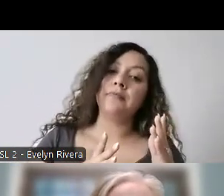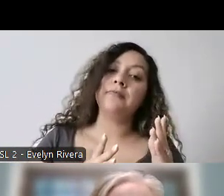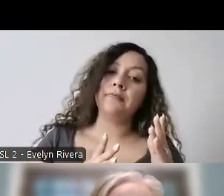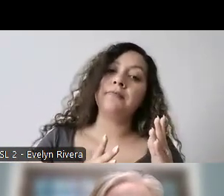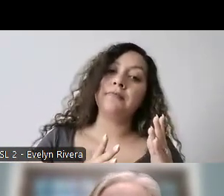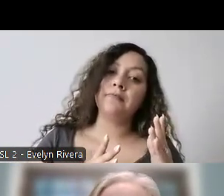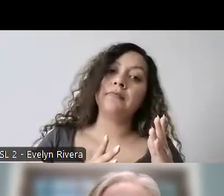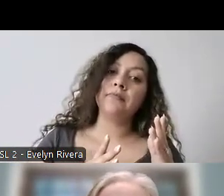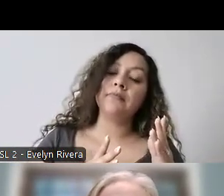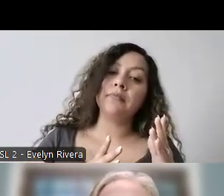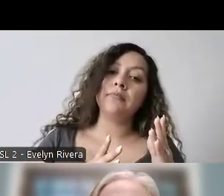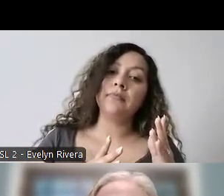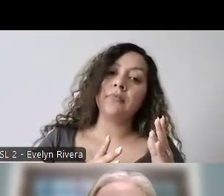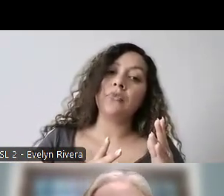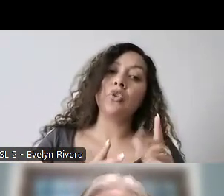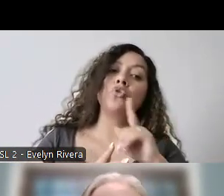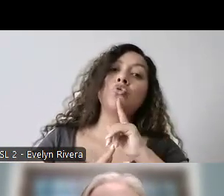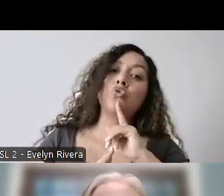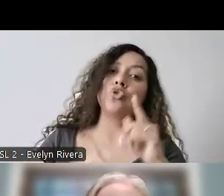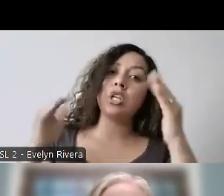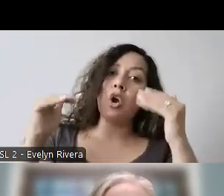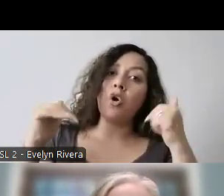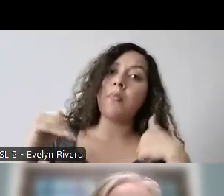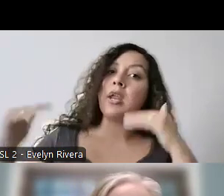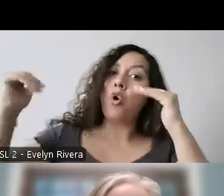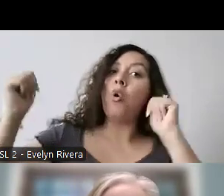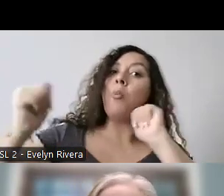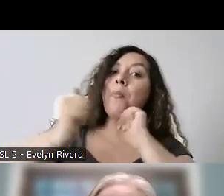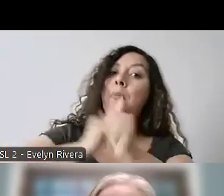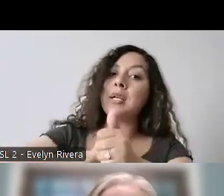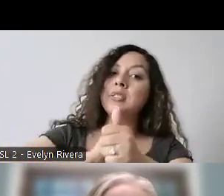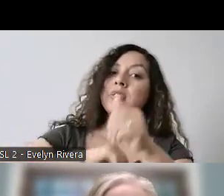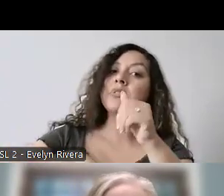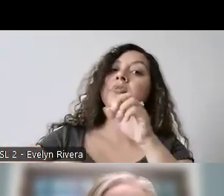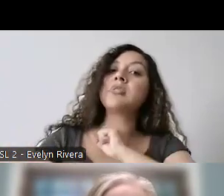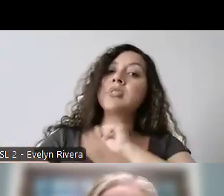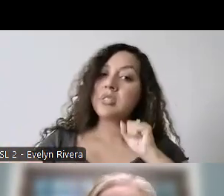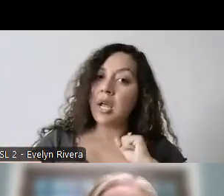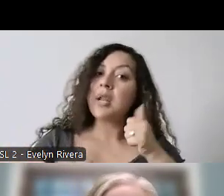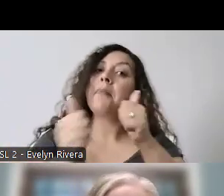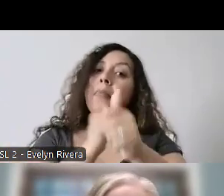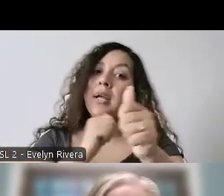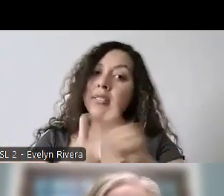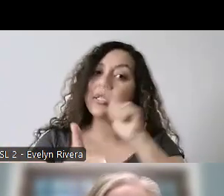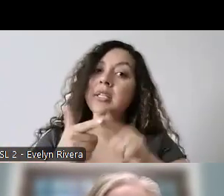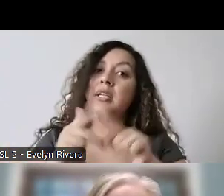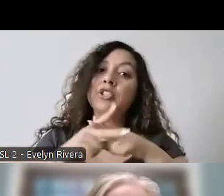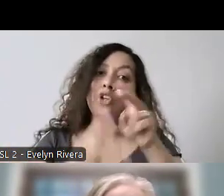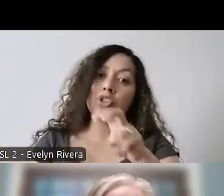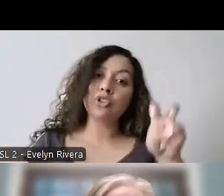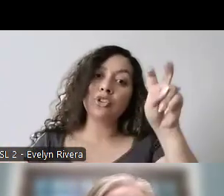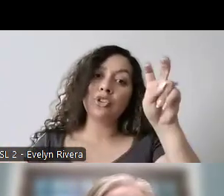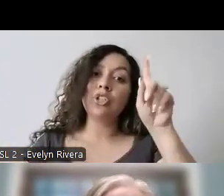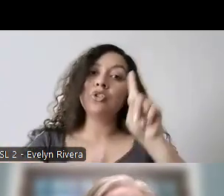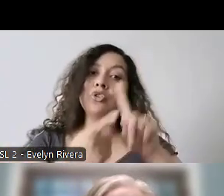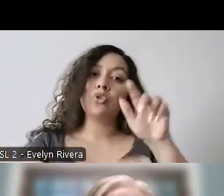certainly hope that, and we anticipate passage off of the Senate floor and over then, so we can start its journey through the Assembly.